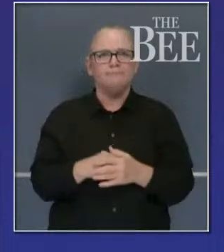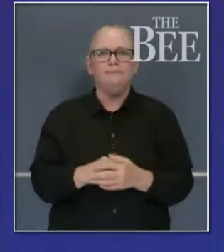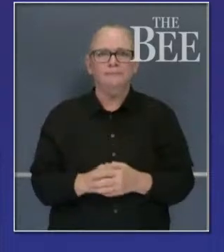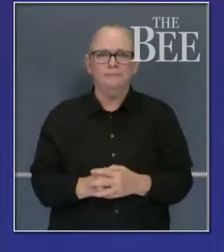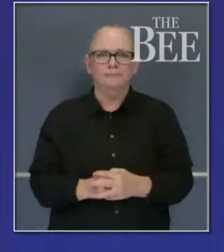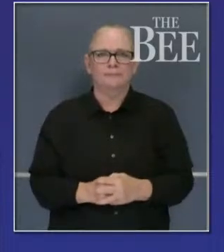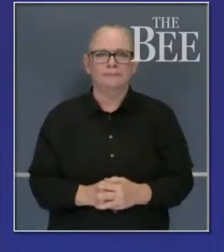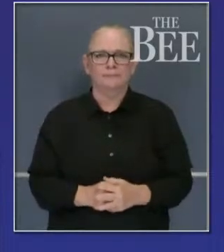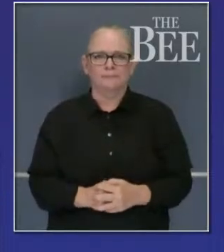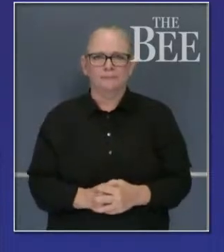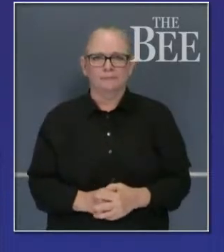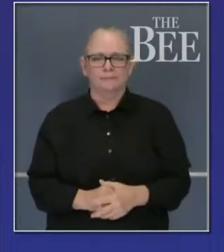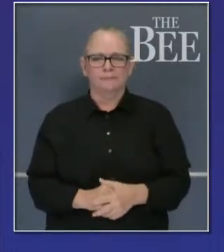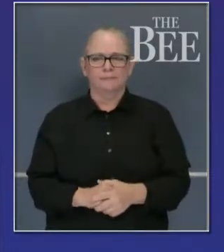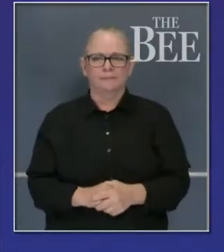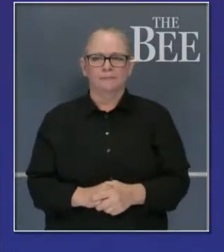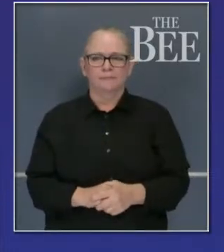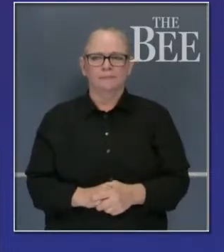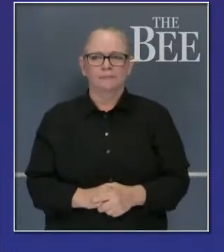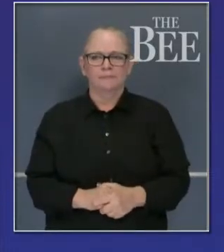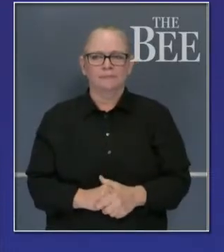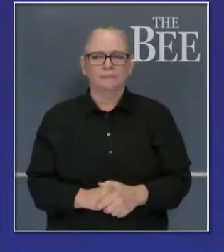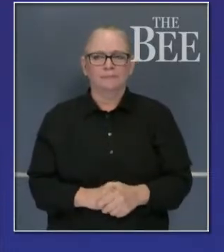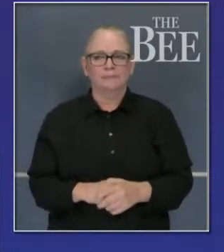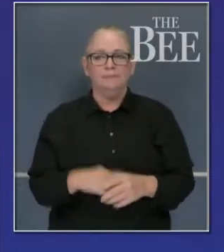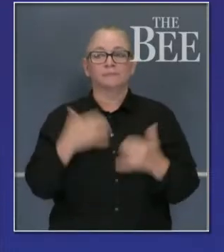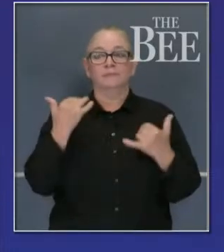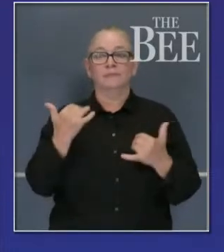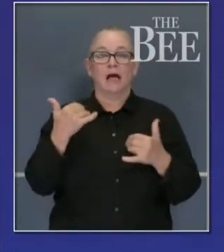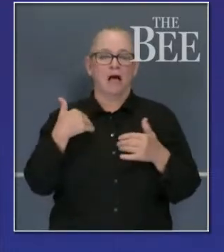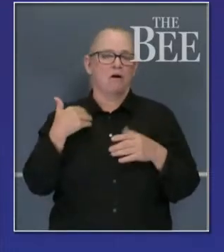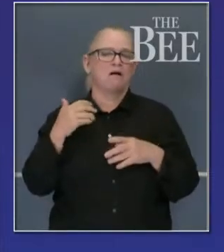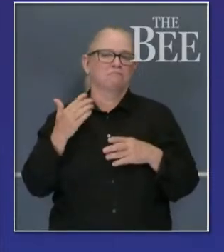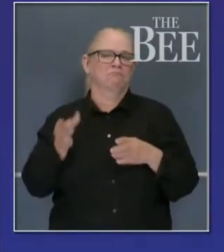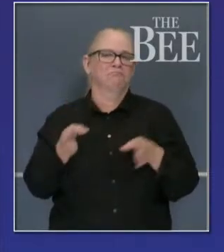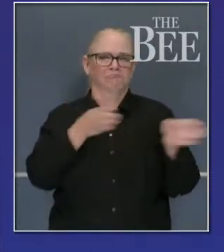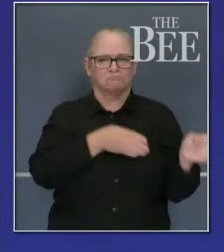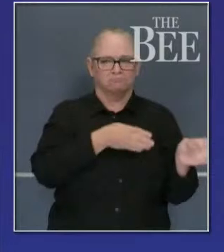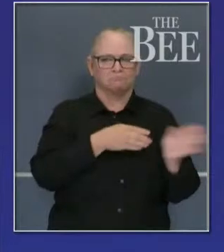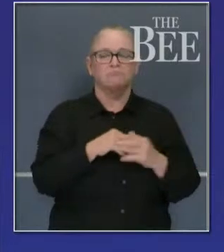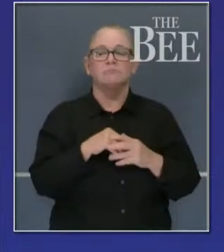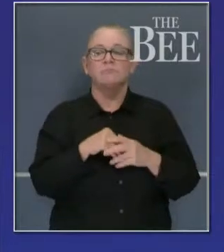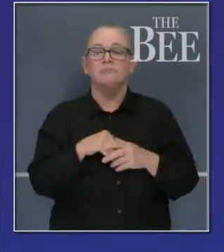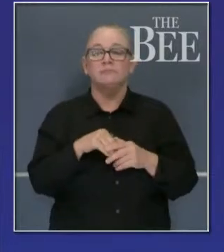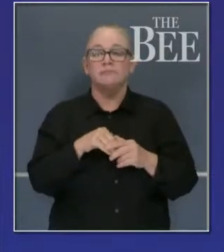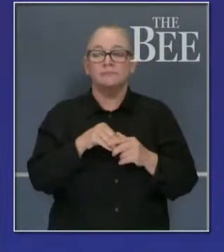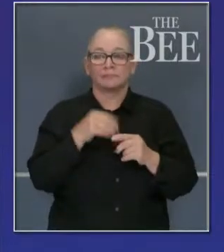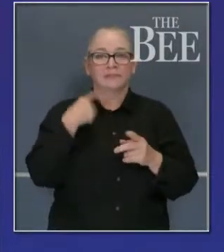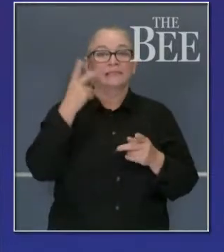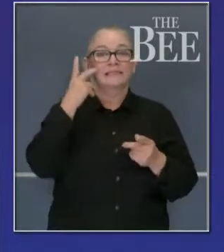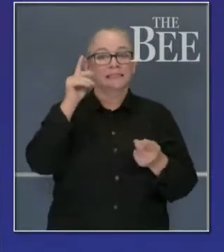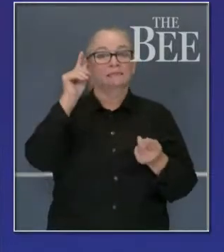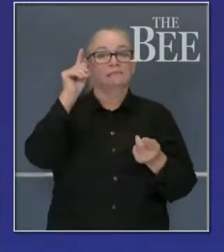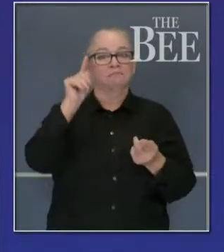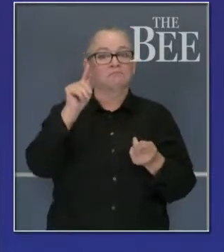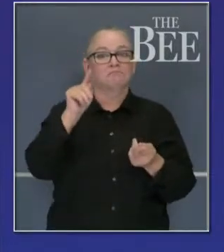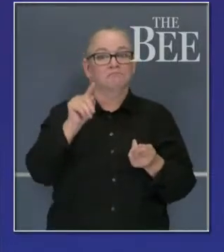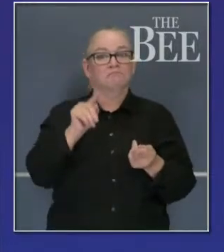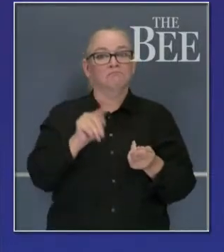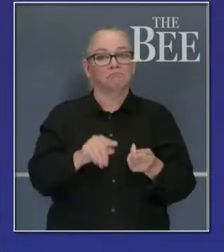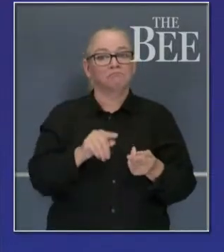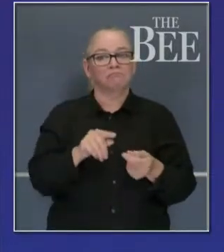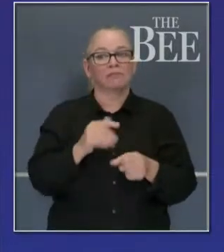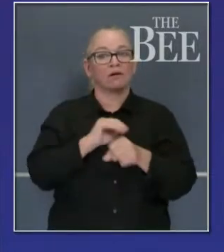some optimism, we are moving forward in seeing a decline in the rate of spread and